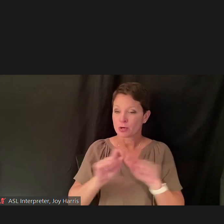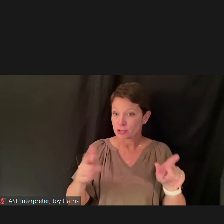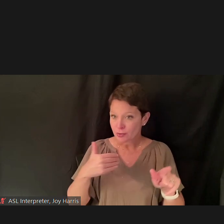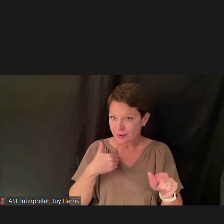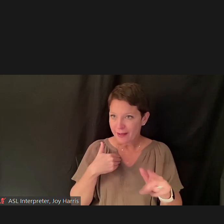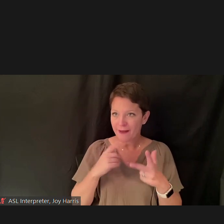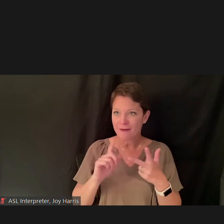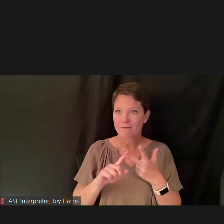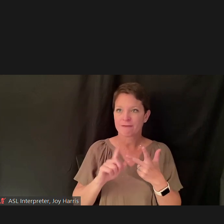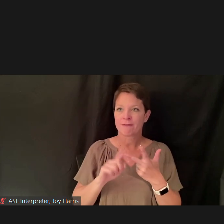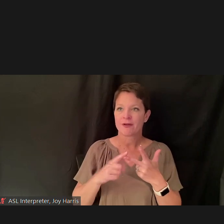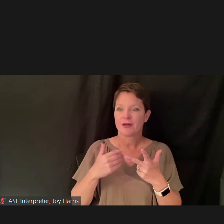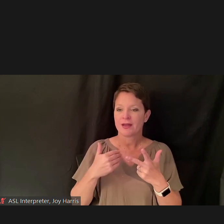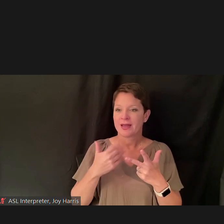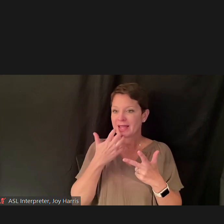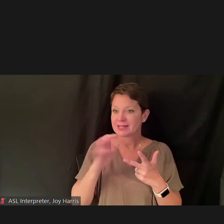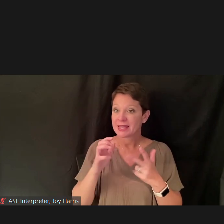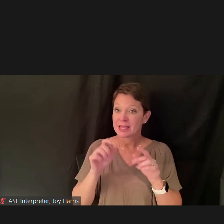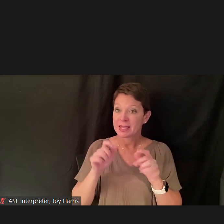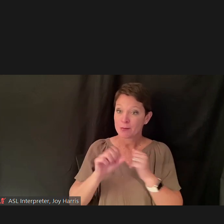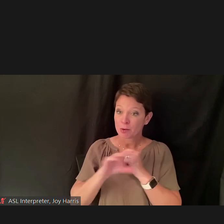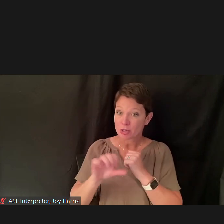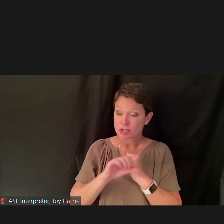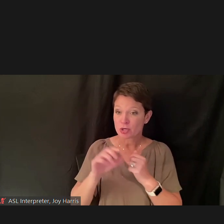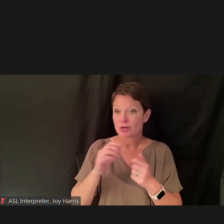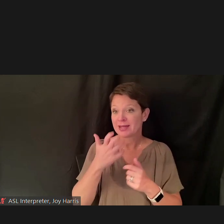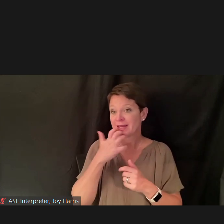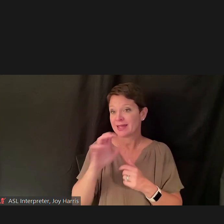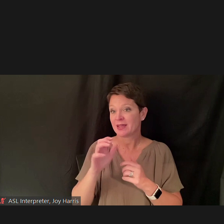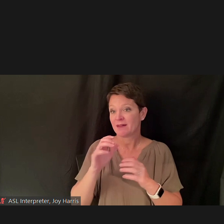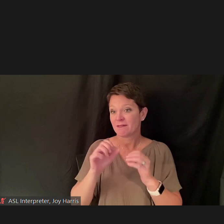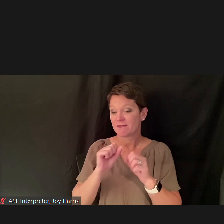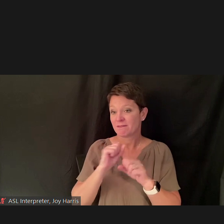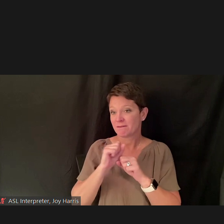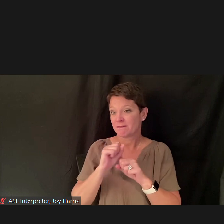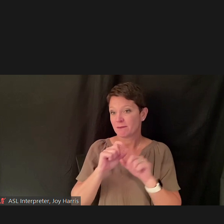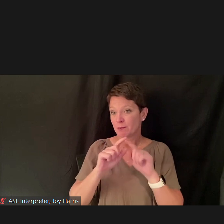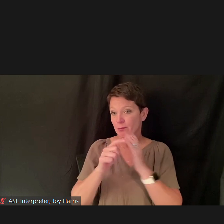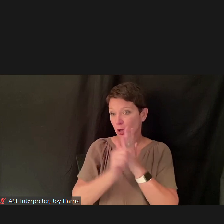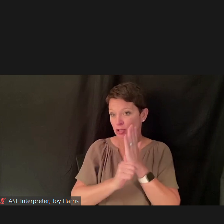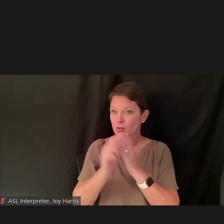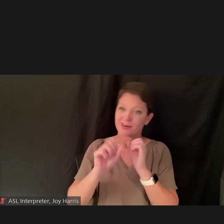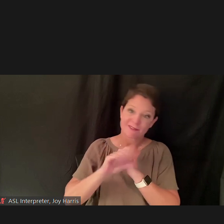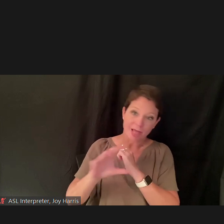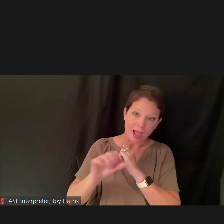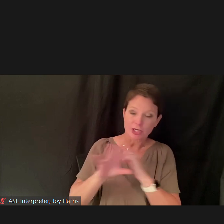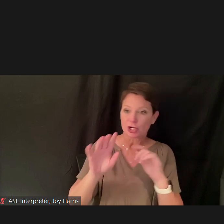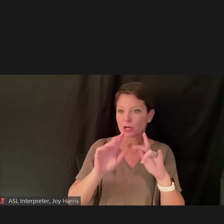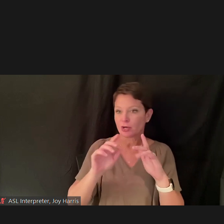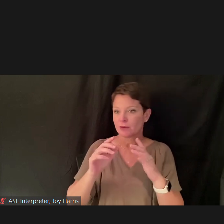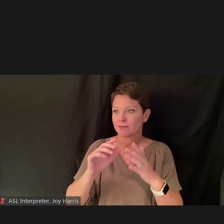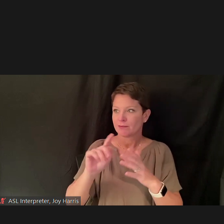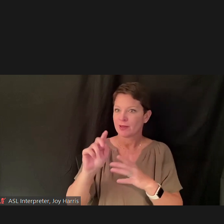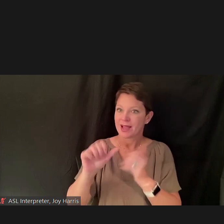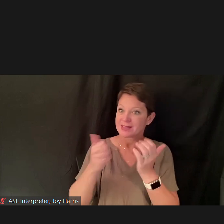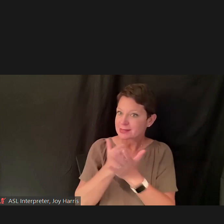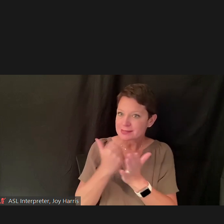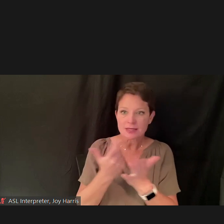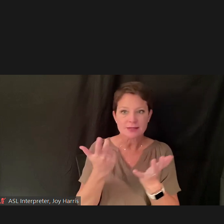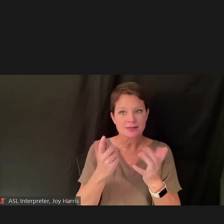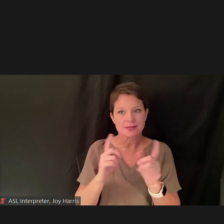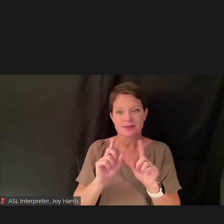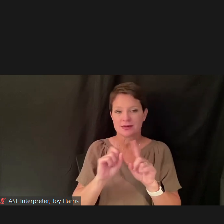nuestro that has as a heat brochure, heat flyer, folleto. utility assistance, information on